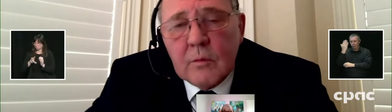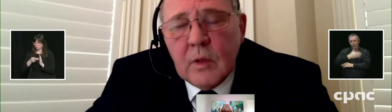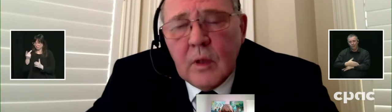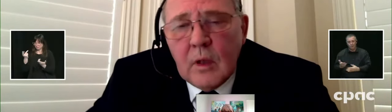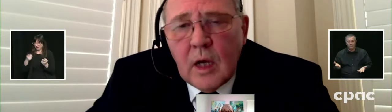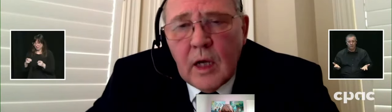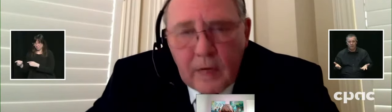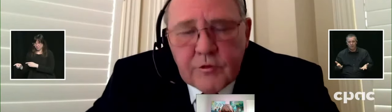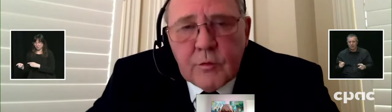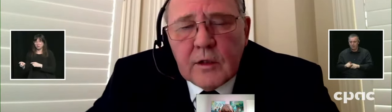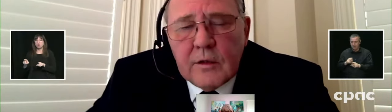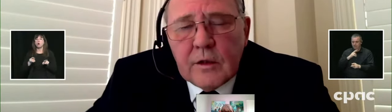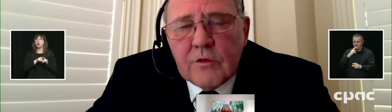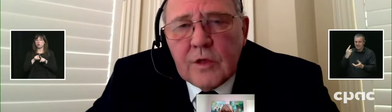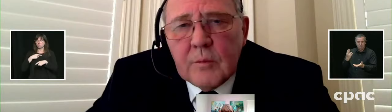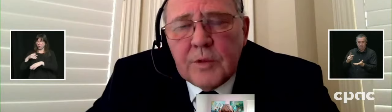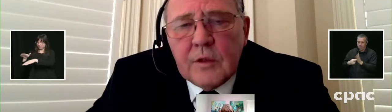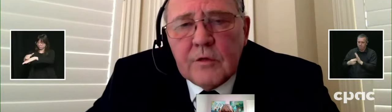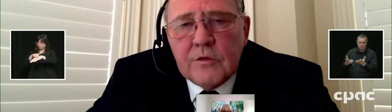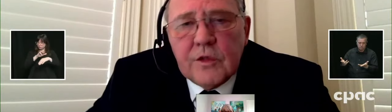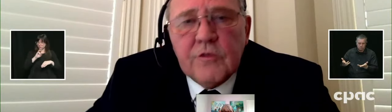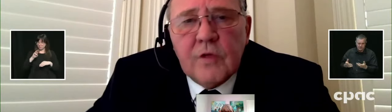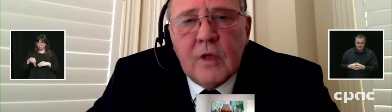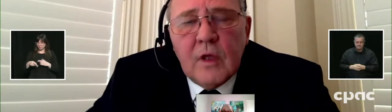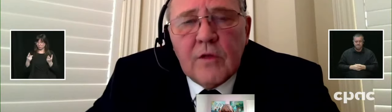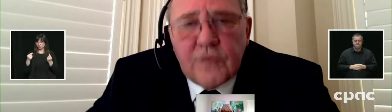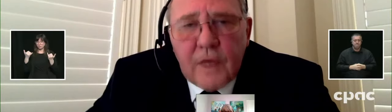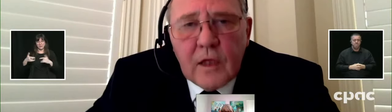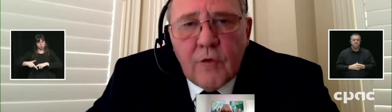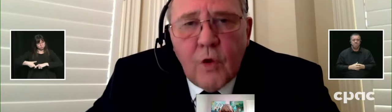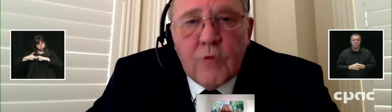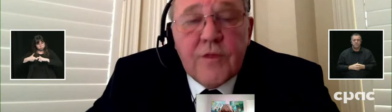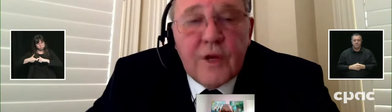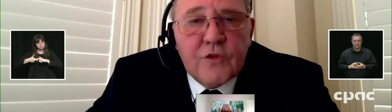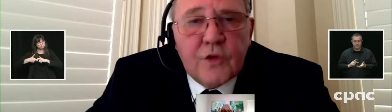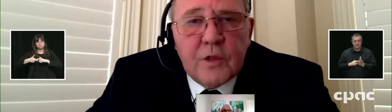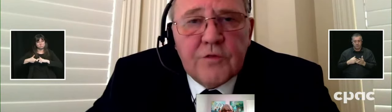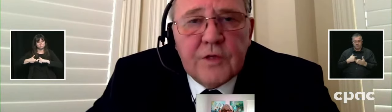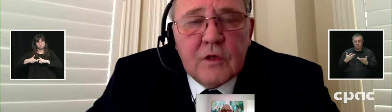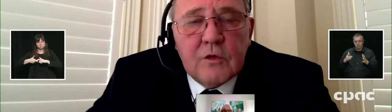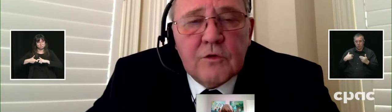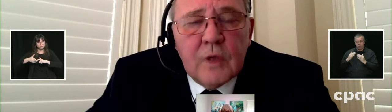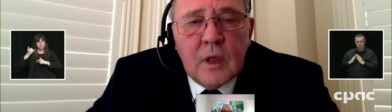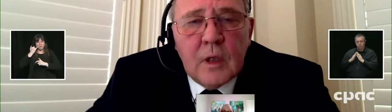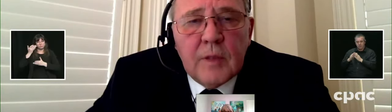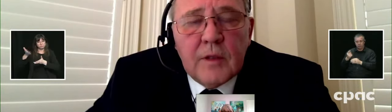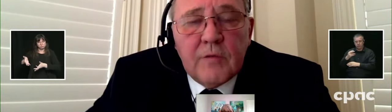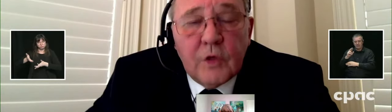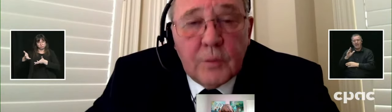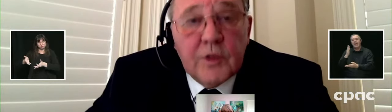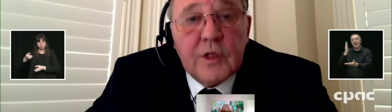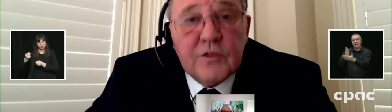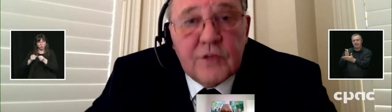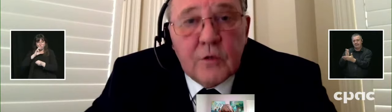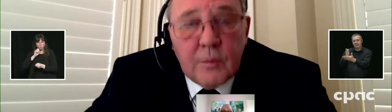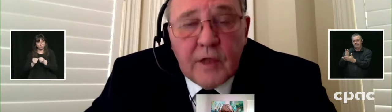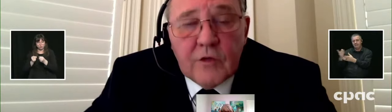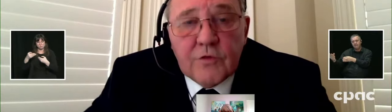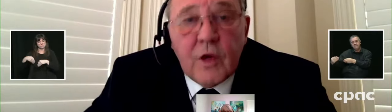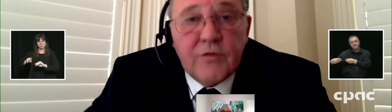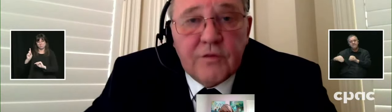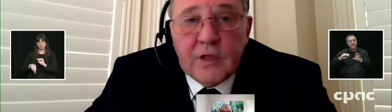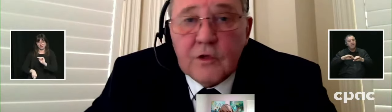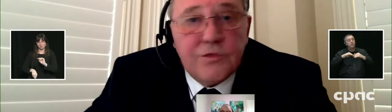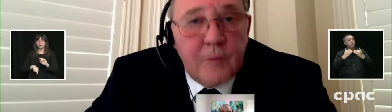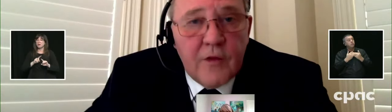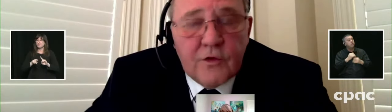interim, I have directed the RCMP to cease the sale of all of their surplus vehicles, but the vulnerability still remains